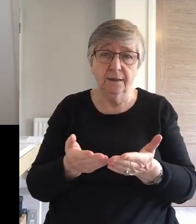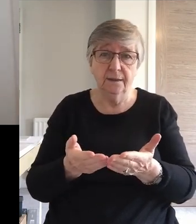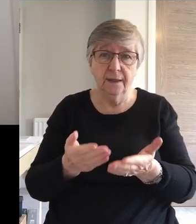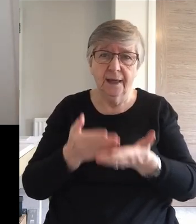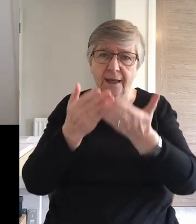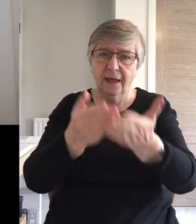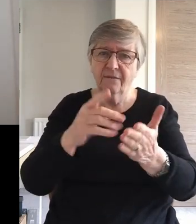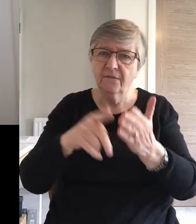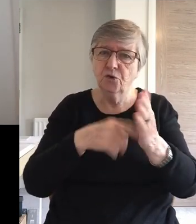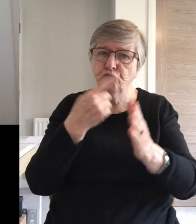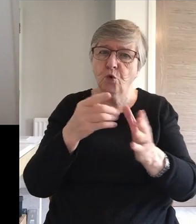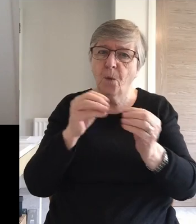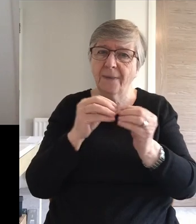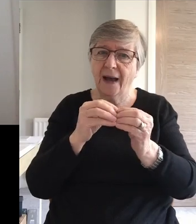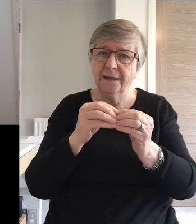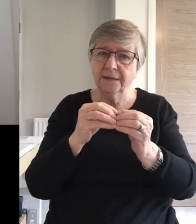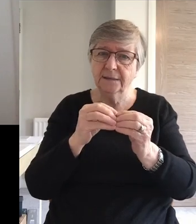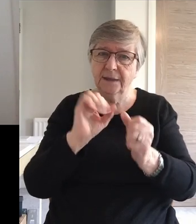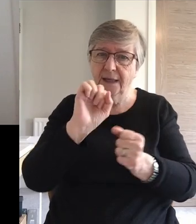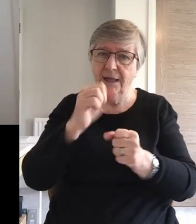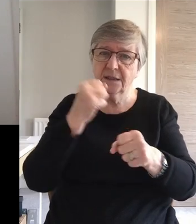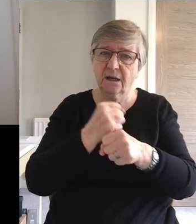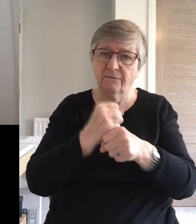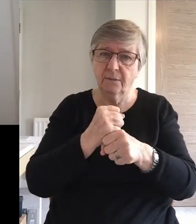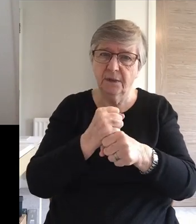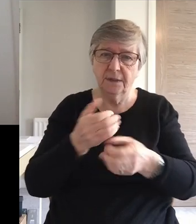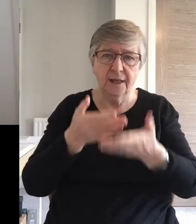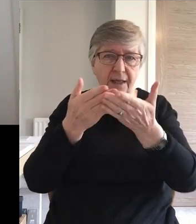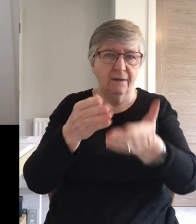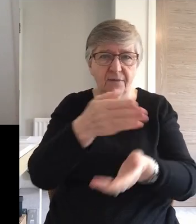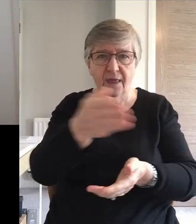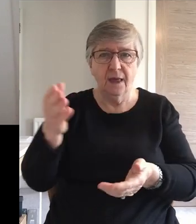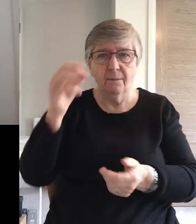give Joe Biden and his administration wisdom.